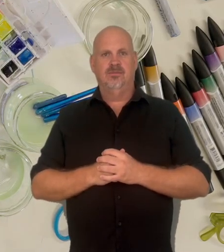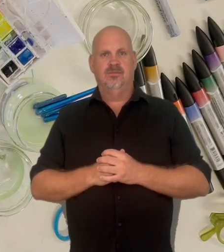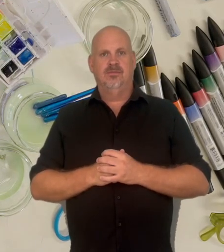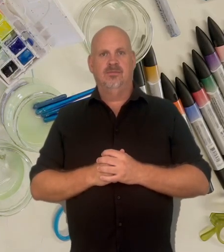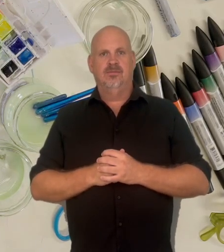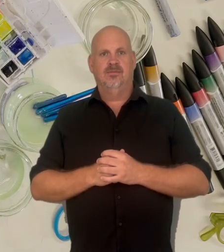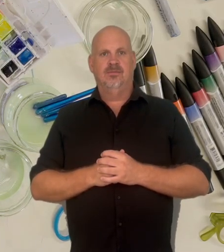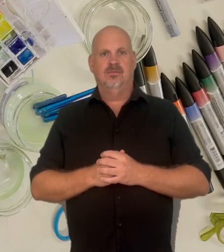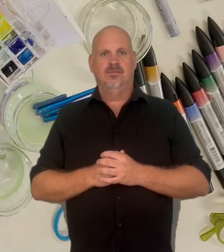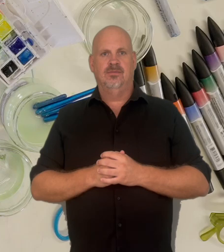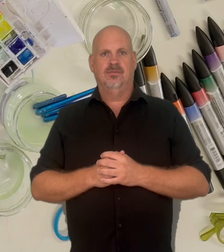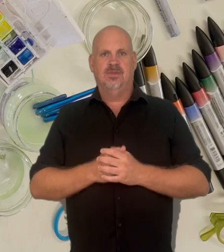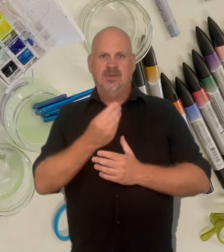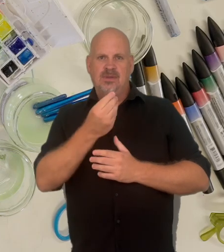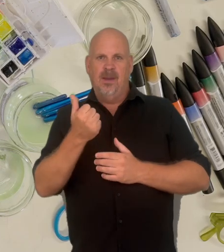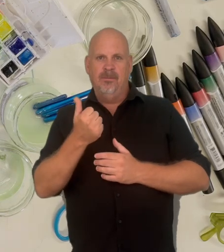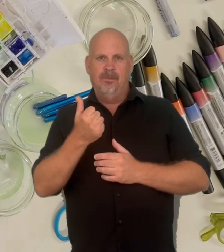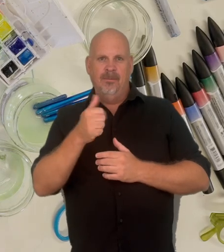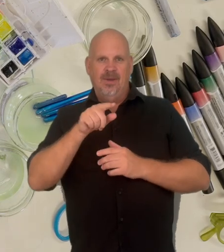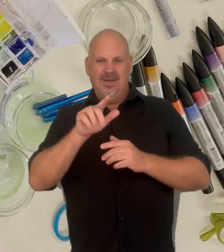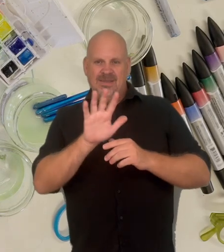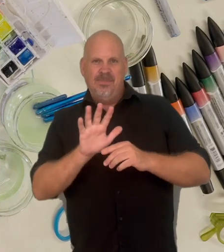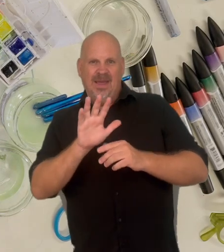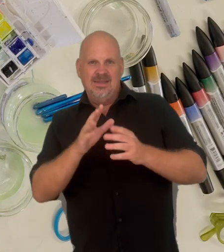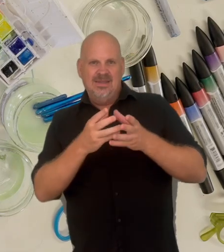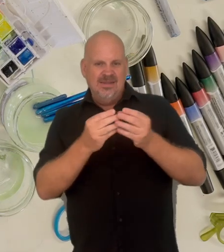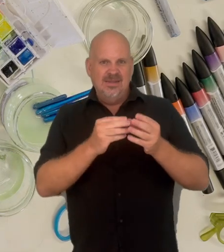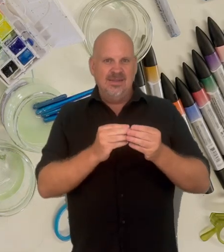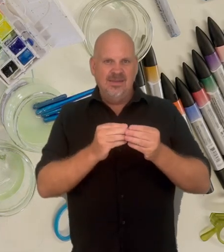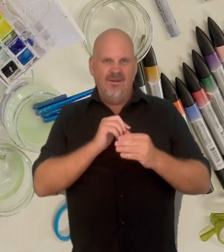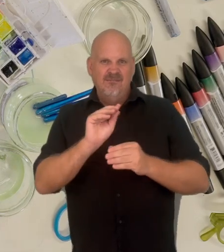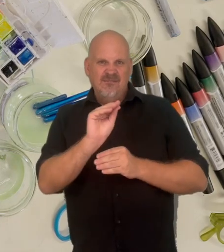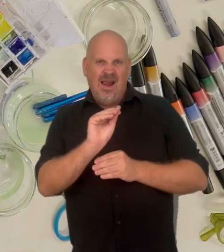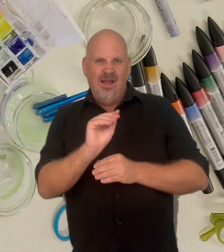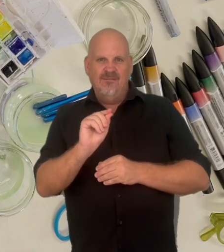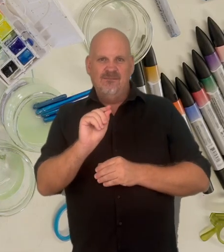Fill in some of these negative spaces and then see what happens. Oh, yeah.